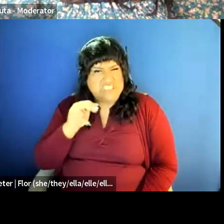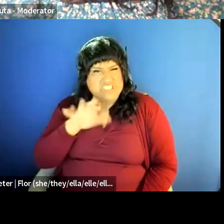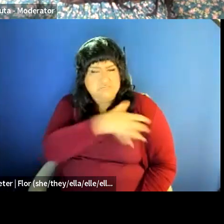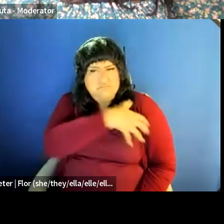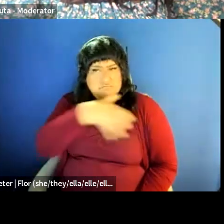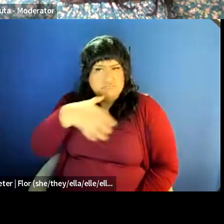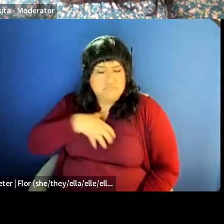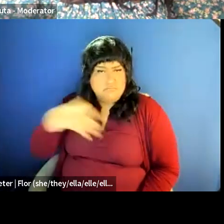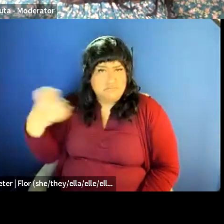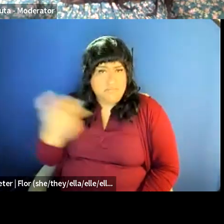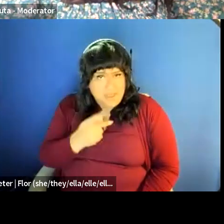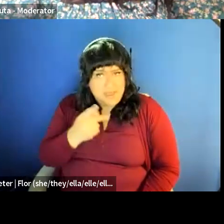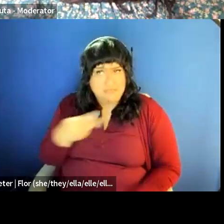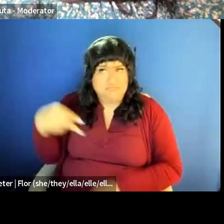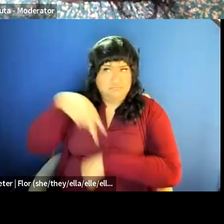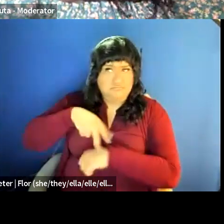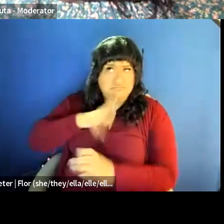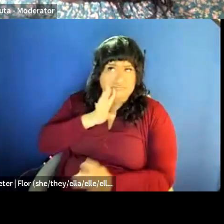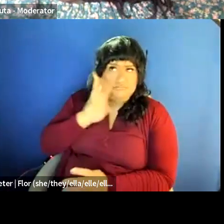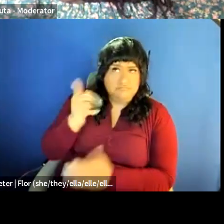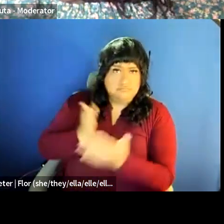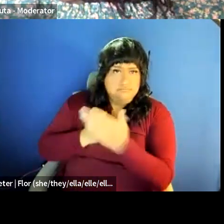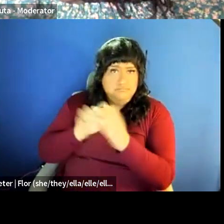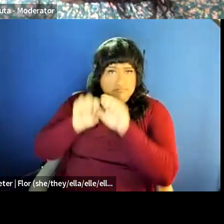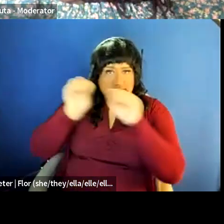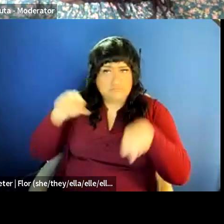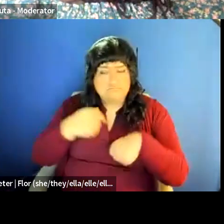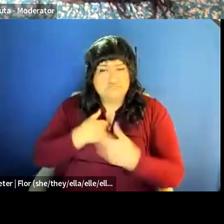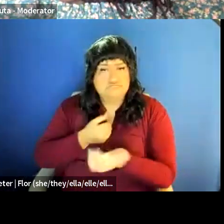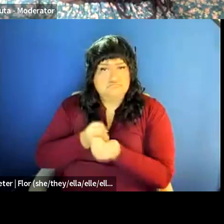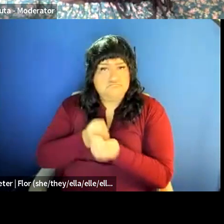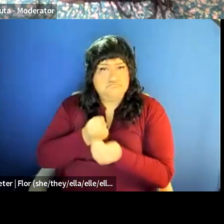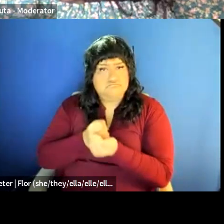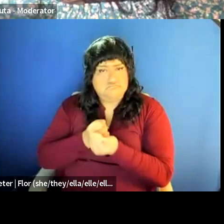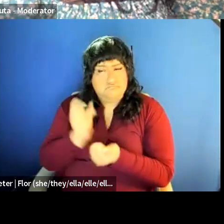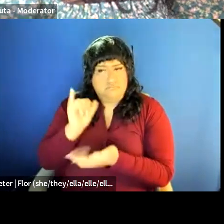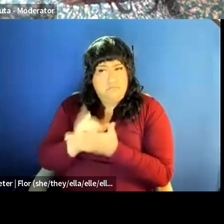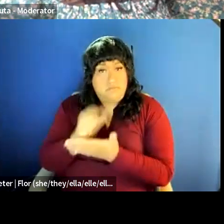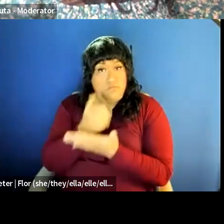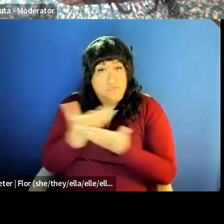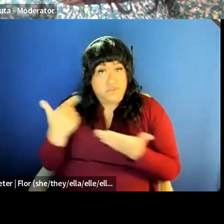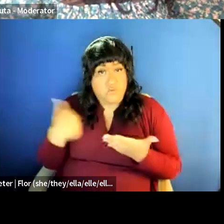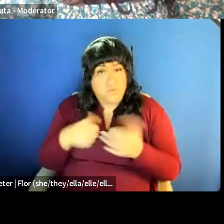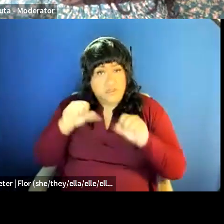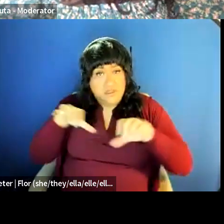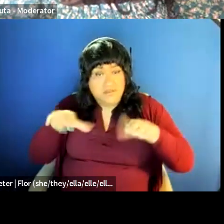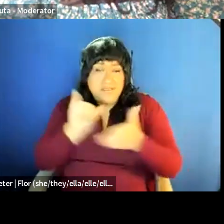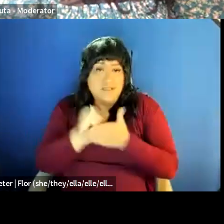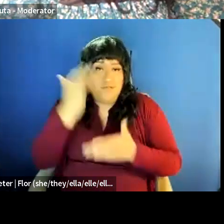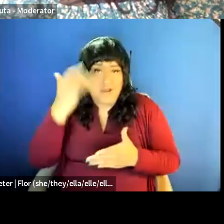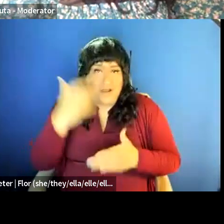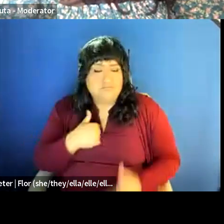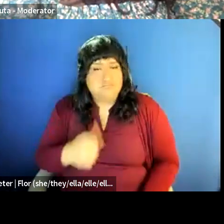at the system and speaking on it. And I submit to you, that's one of the things that I think we could do, which is what I love continue to